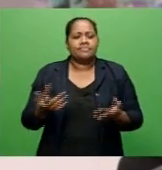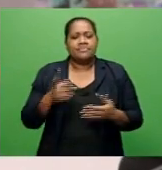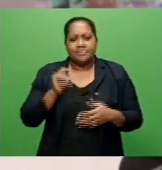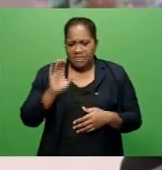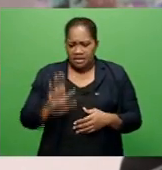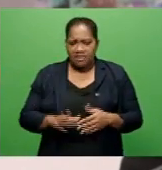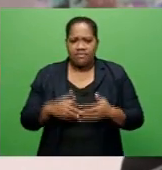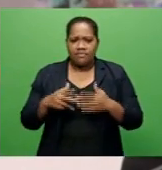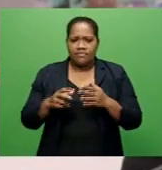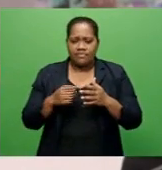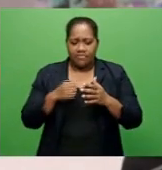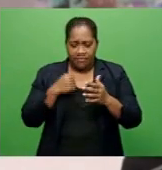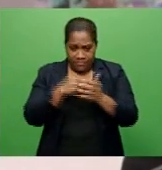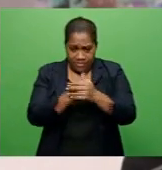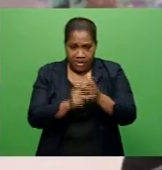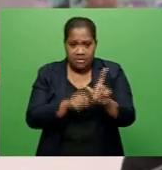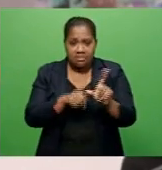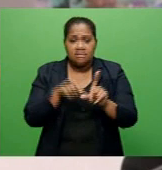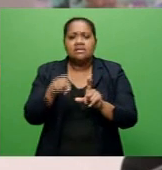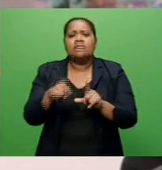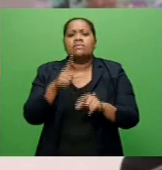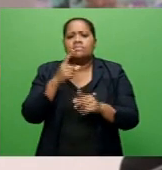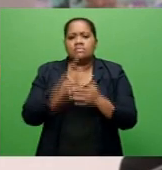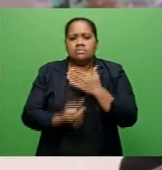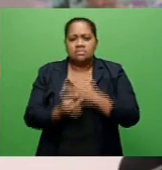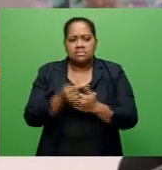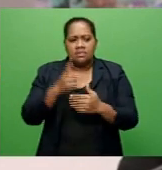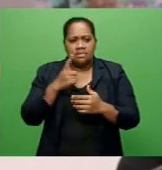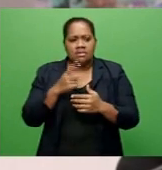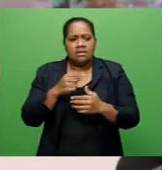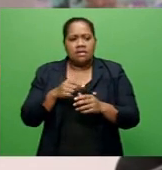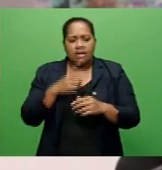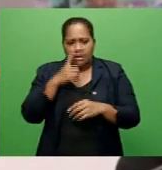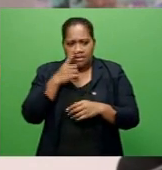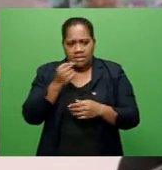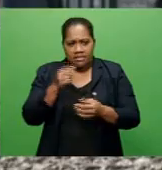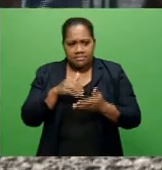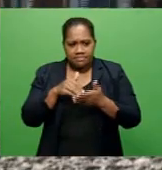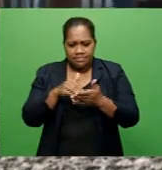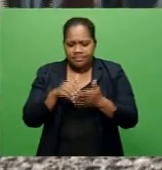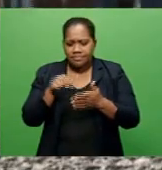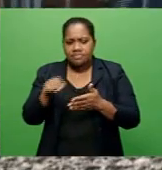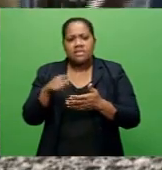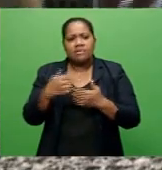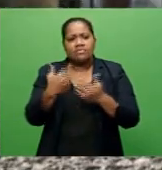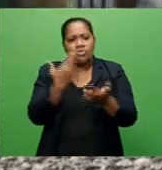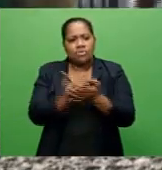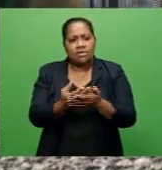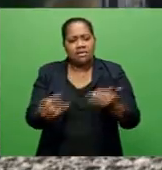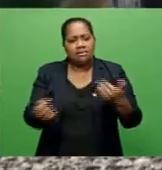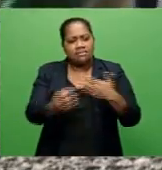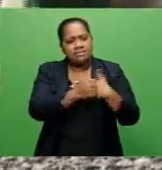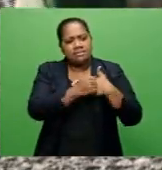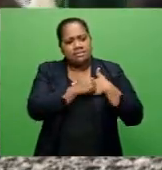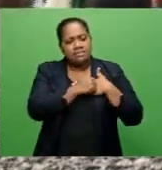timely intervention that will inform and educate children and young people on online safety. The wider impact of social media and the